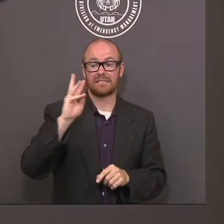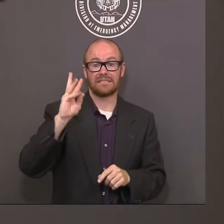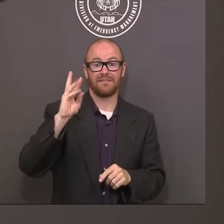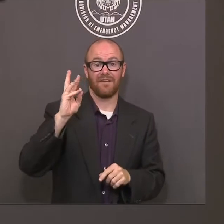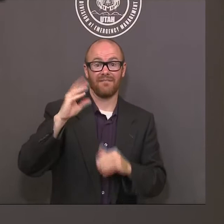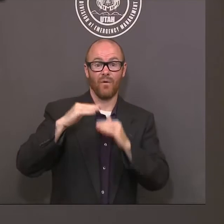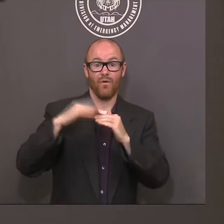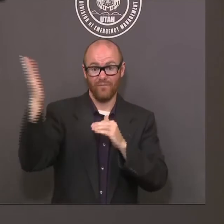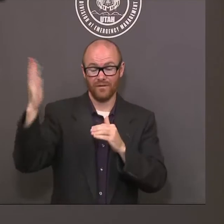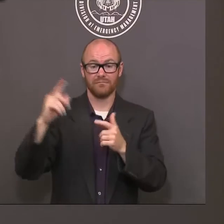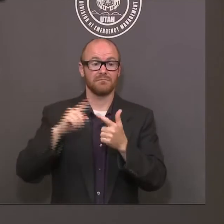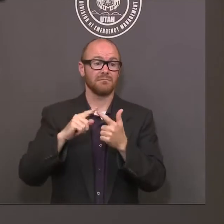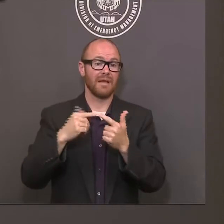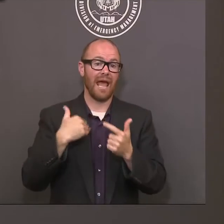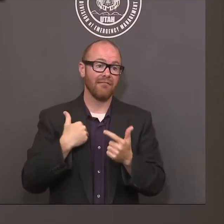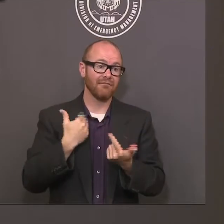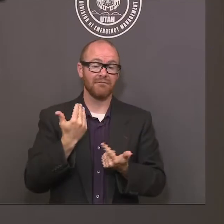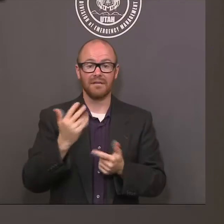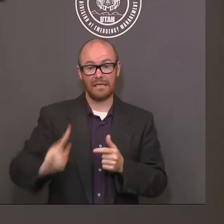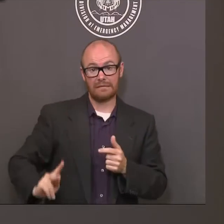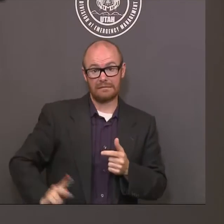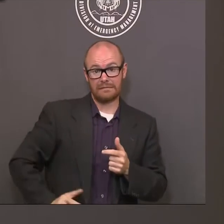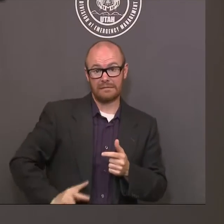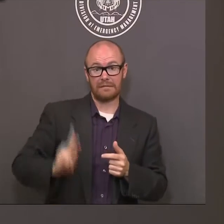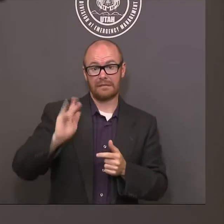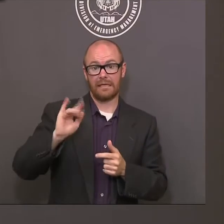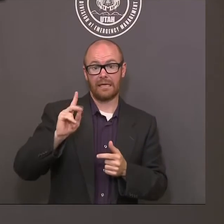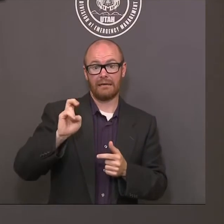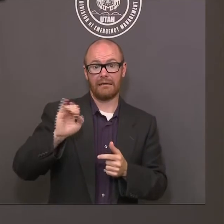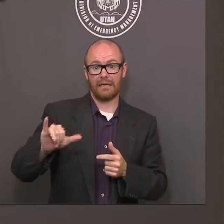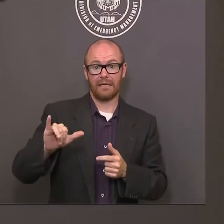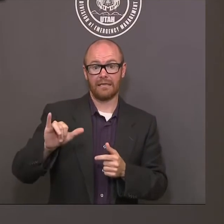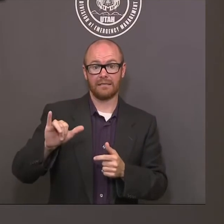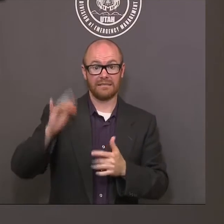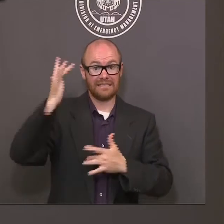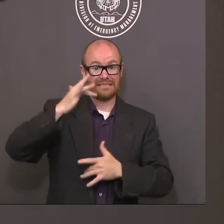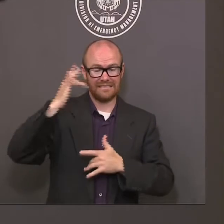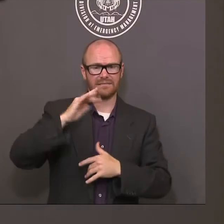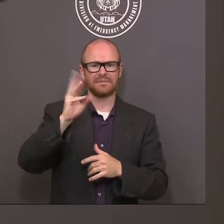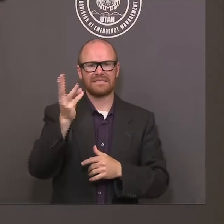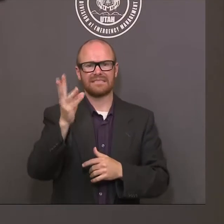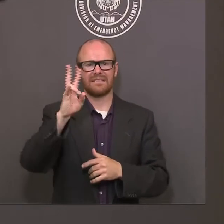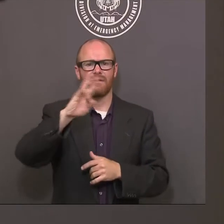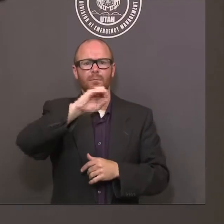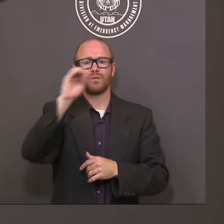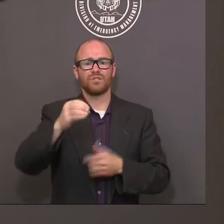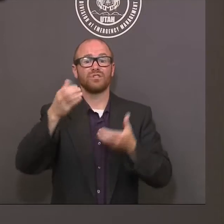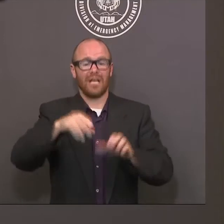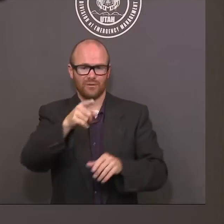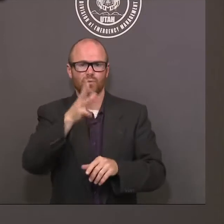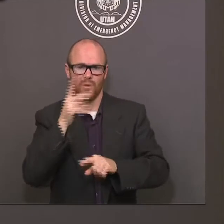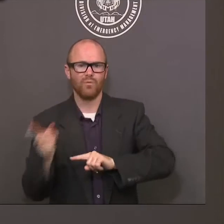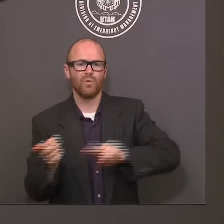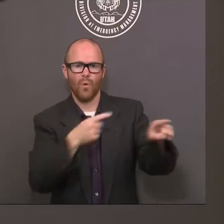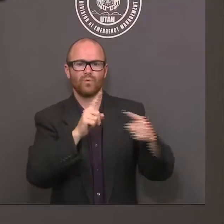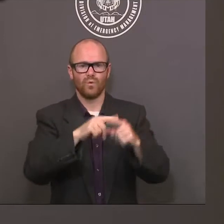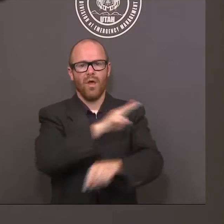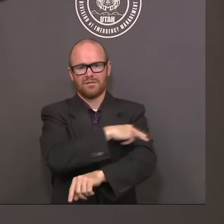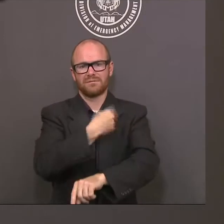have but kidney disease, there's a 67% chance of you ending up in the hospital if you get